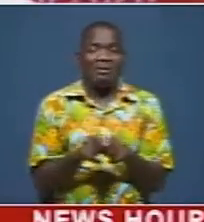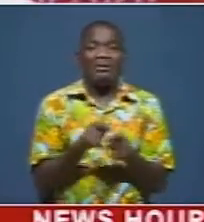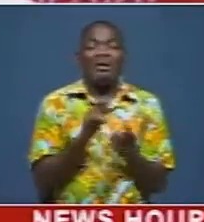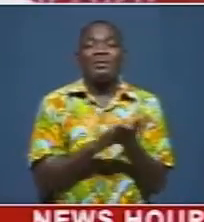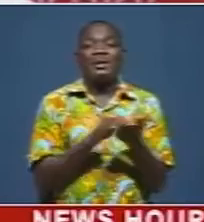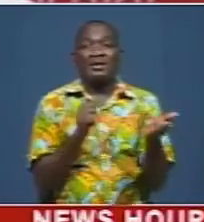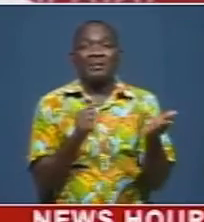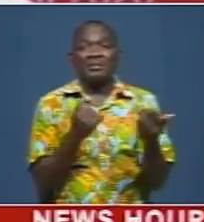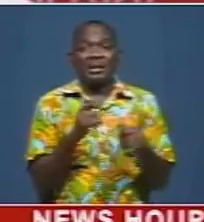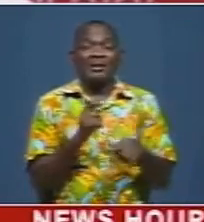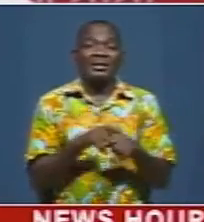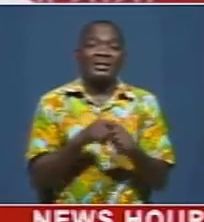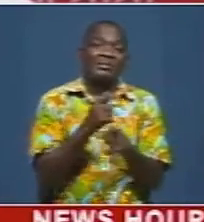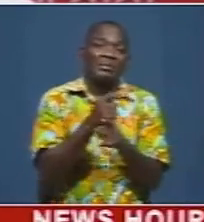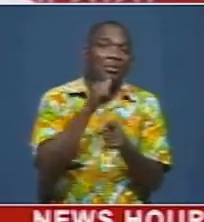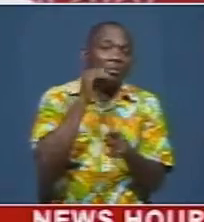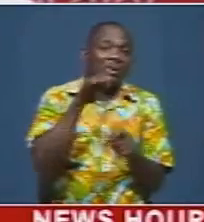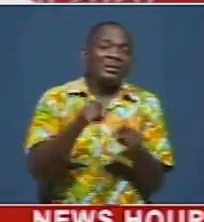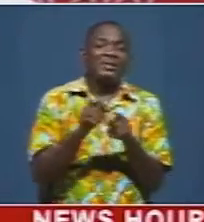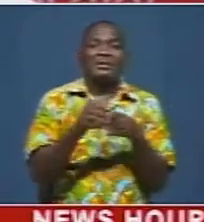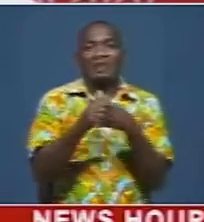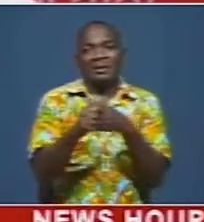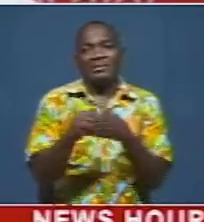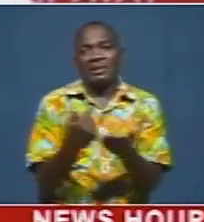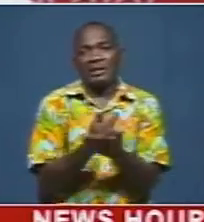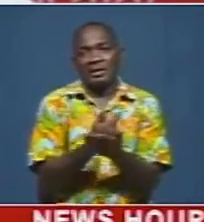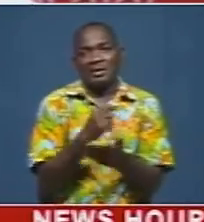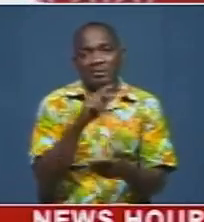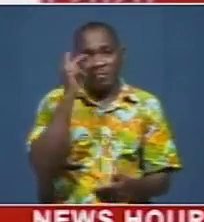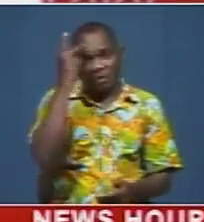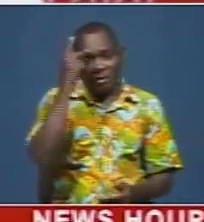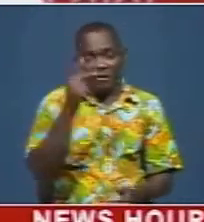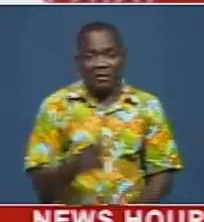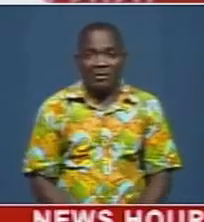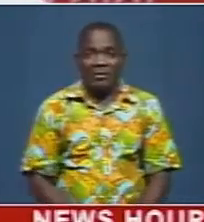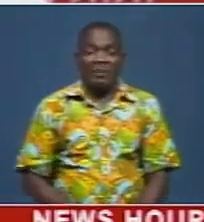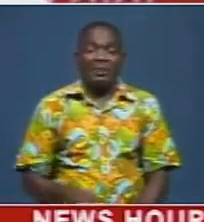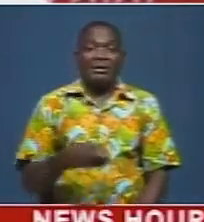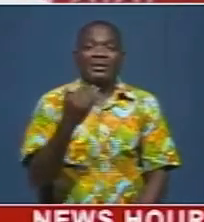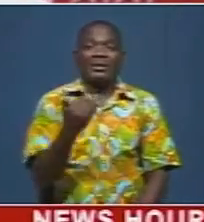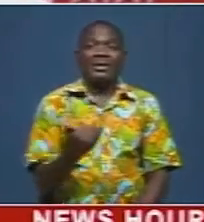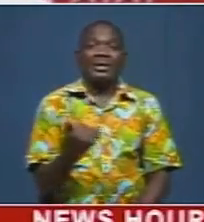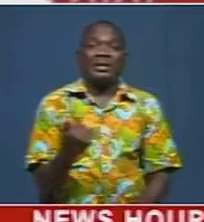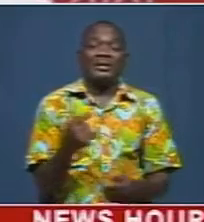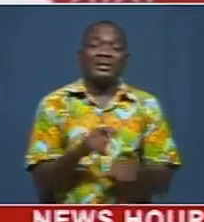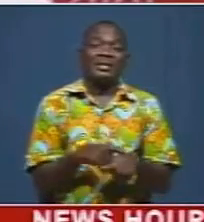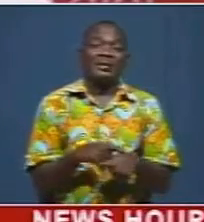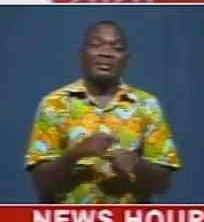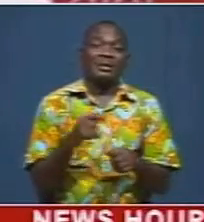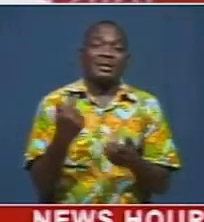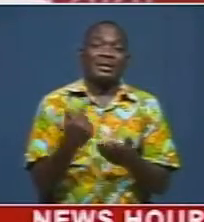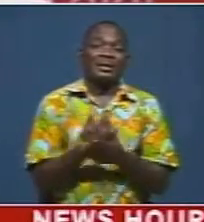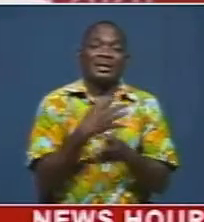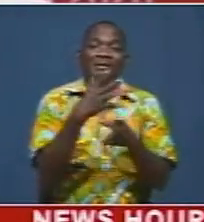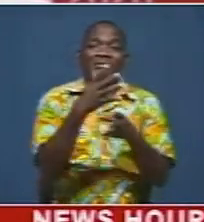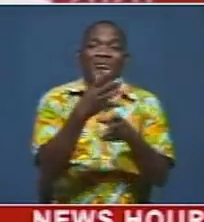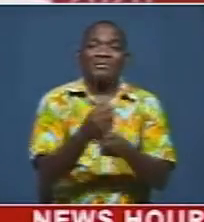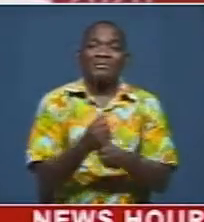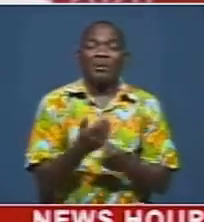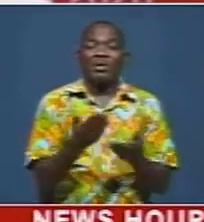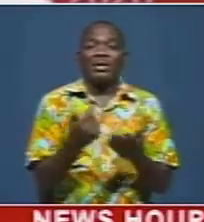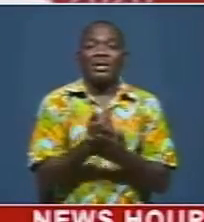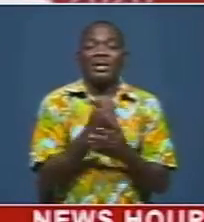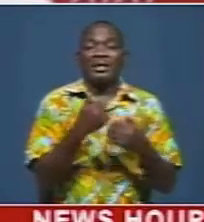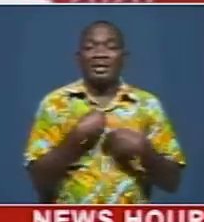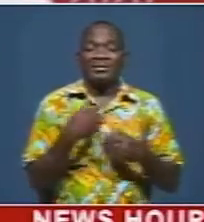believes time is right for women to lead in politics. It is time for a new kind of leadership that leads with compassion